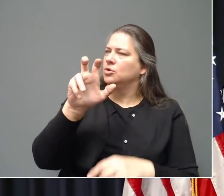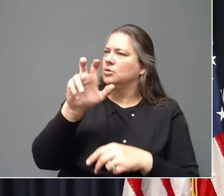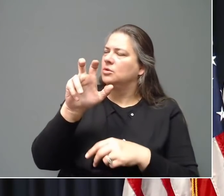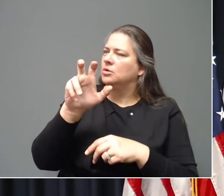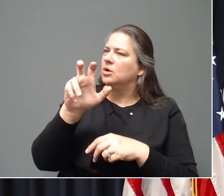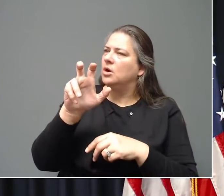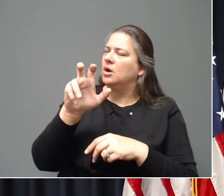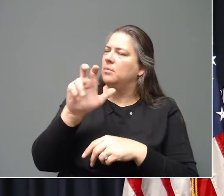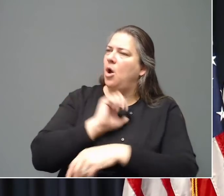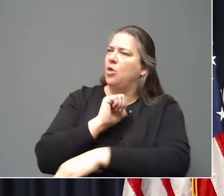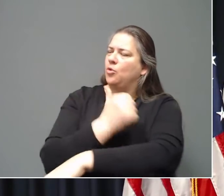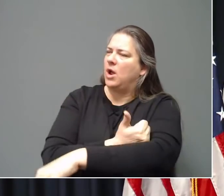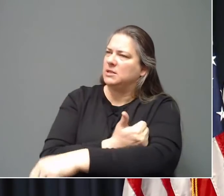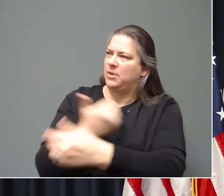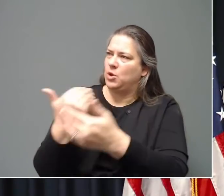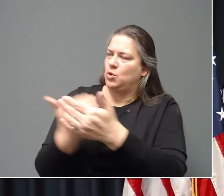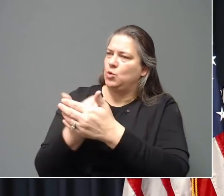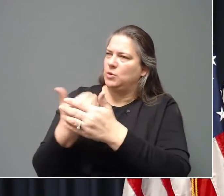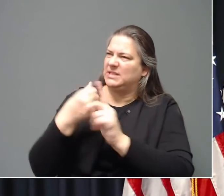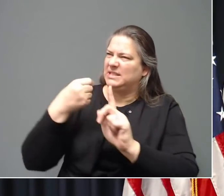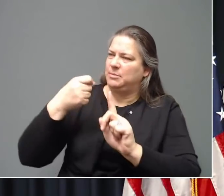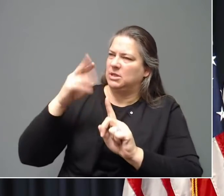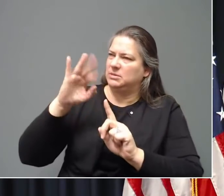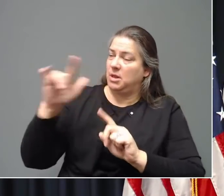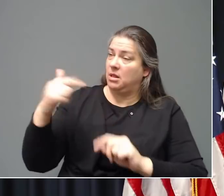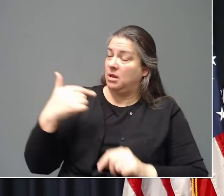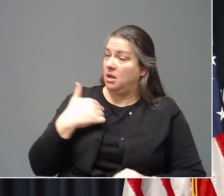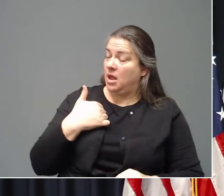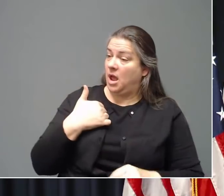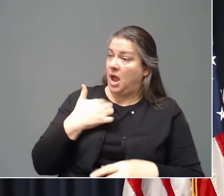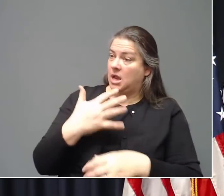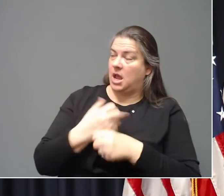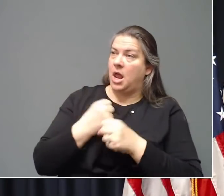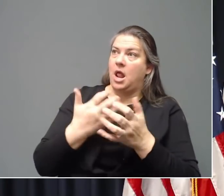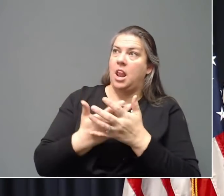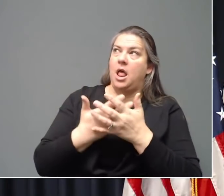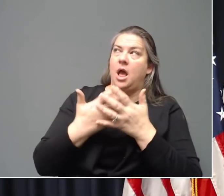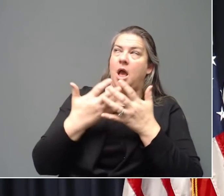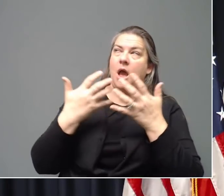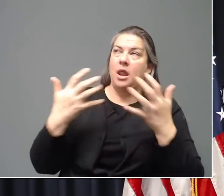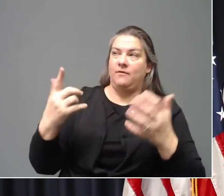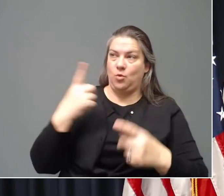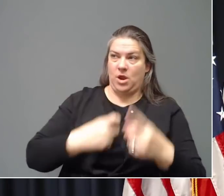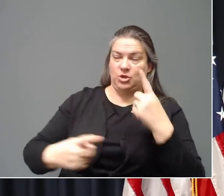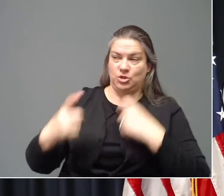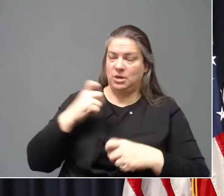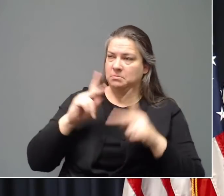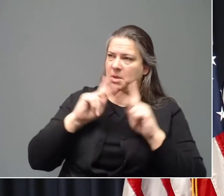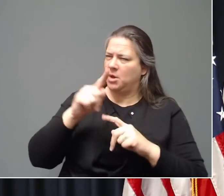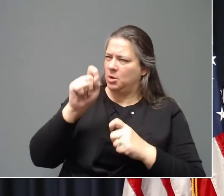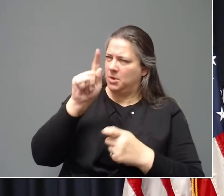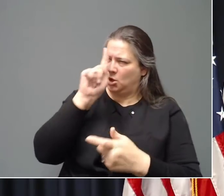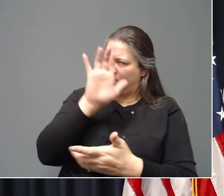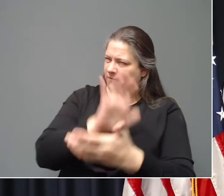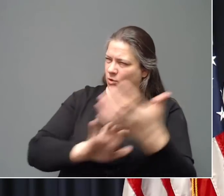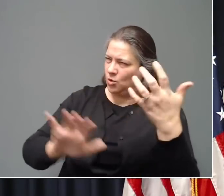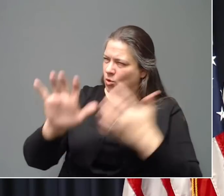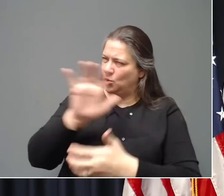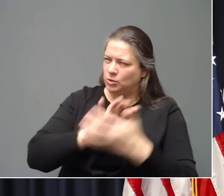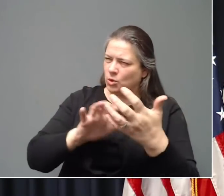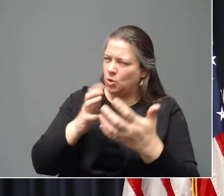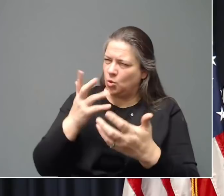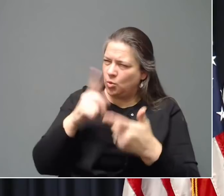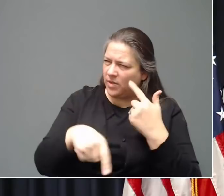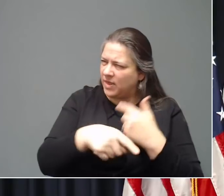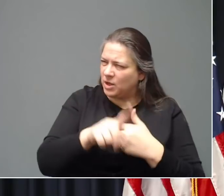the new stimulus bill? And I've gotten a ton of questions from people who are confused about what they need to do,